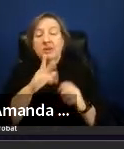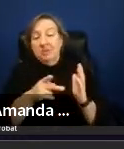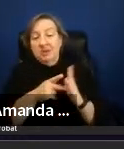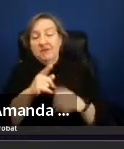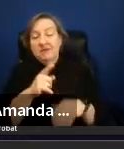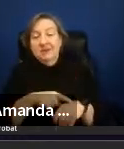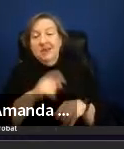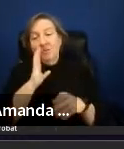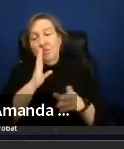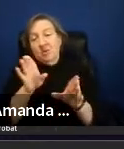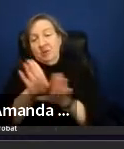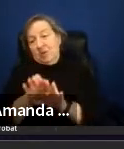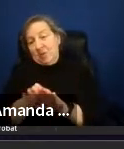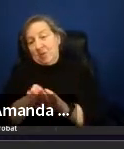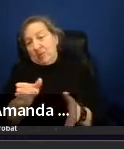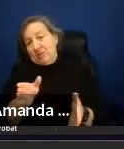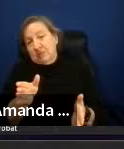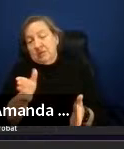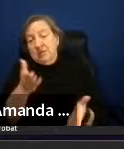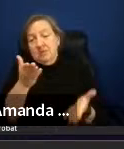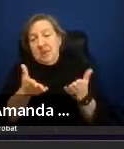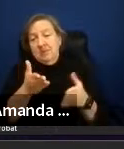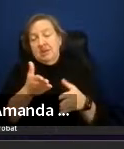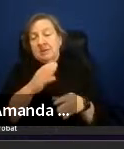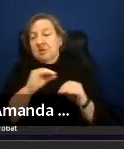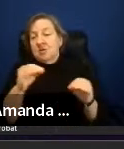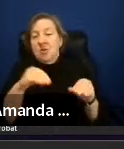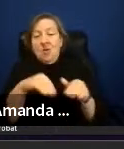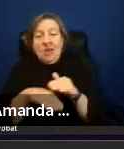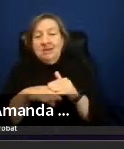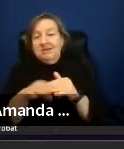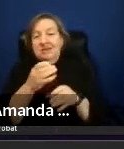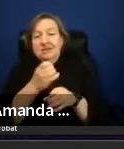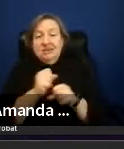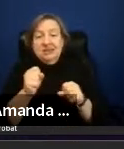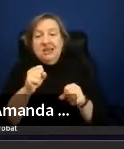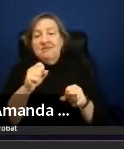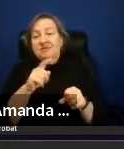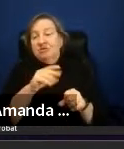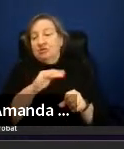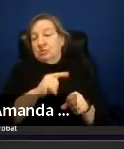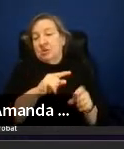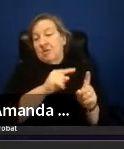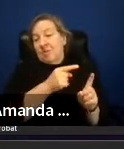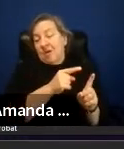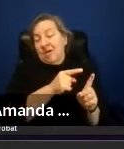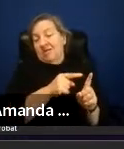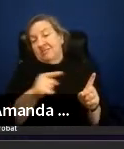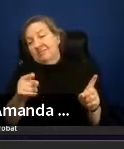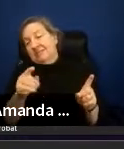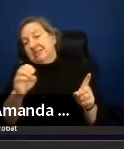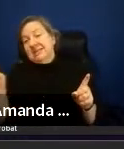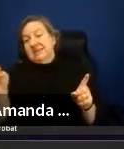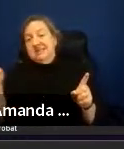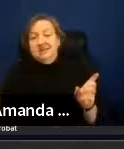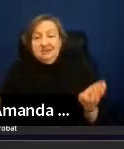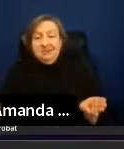it will be closed, that there will maybe not be access, say from Terminal 1 over to the east side.